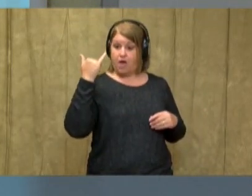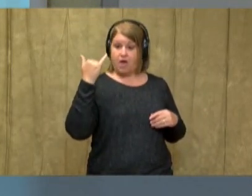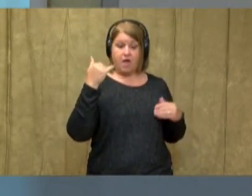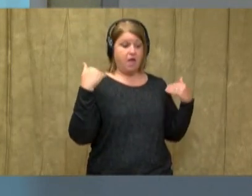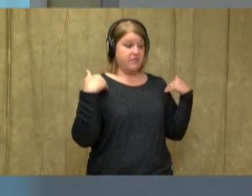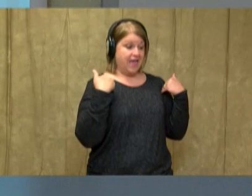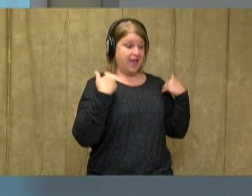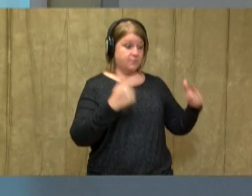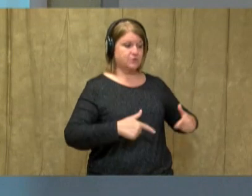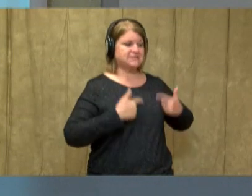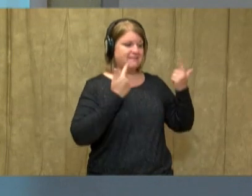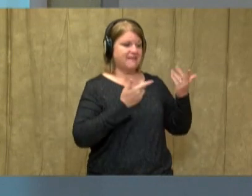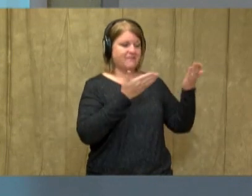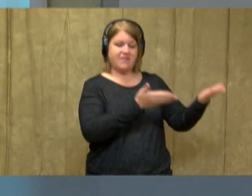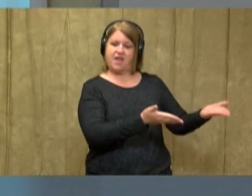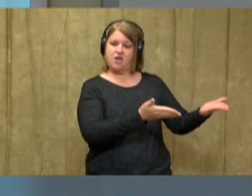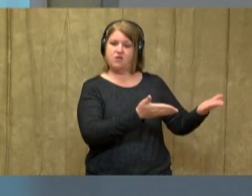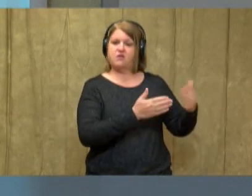animals every day.